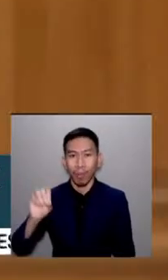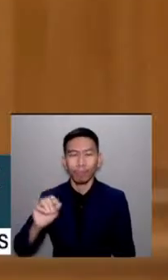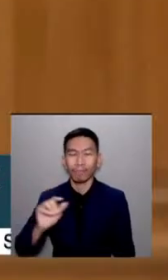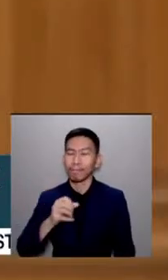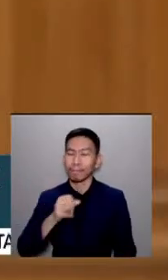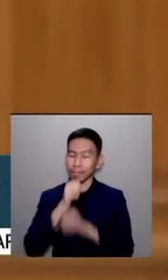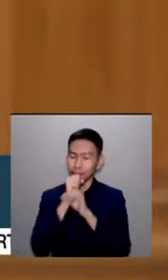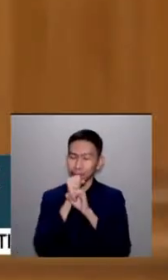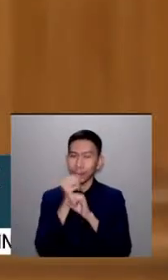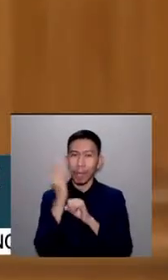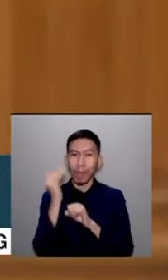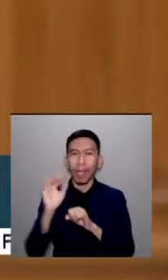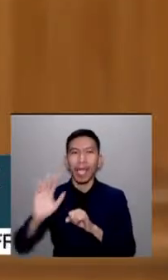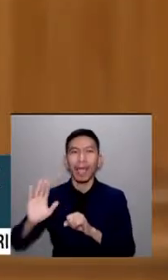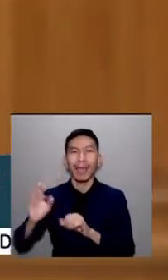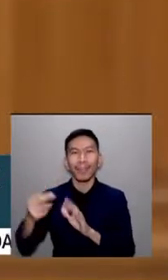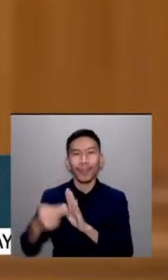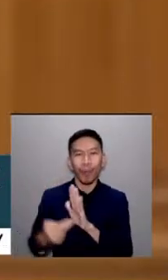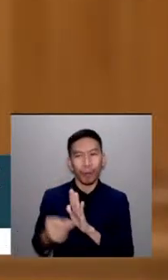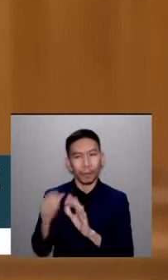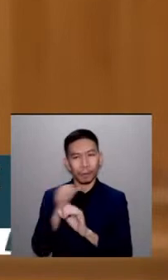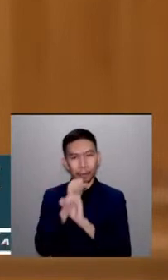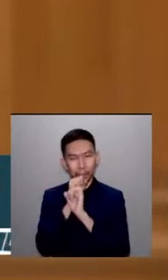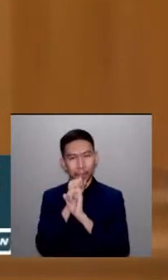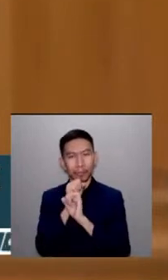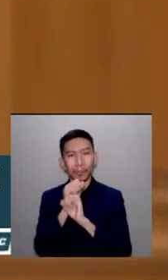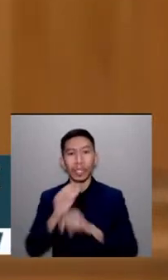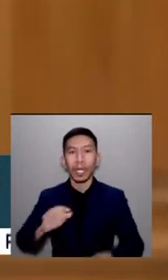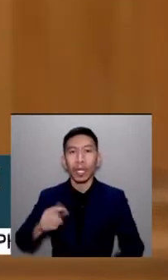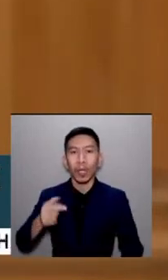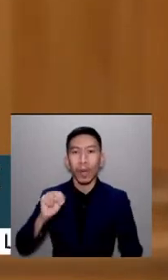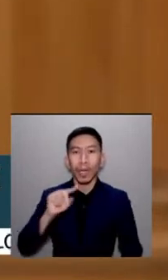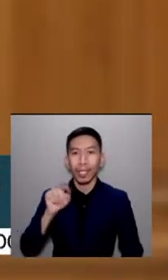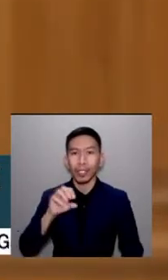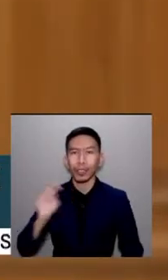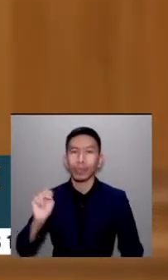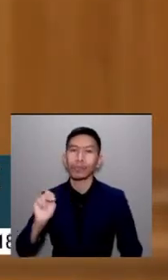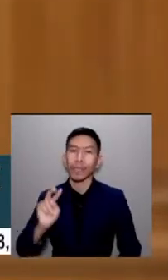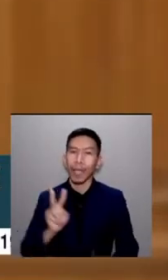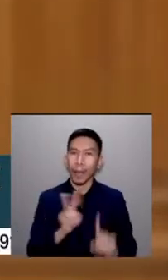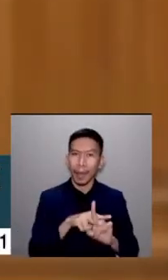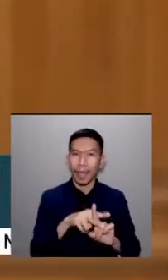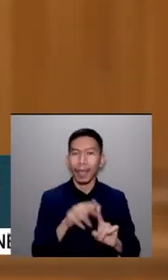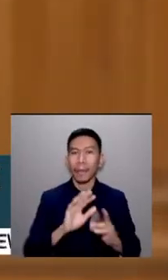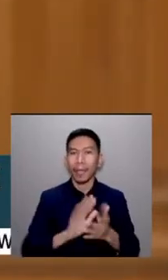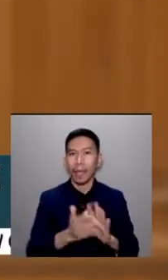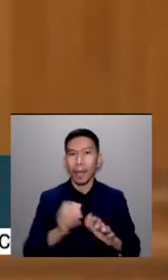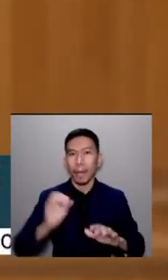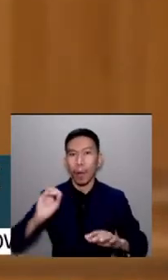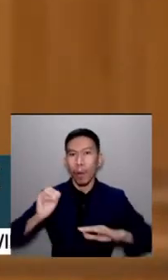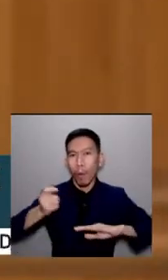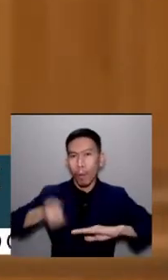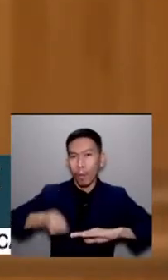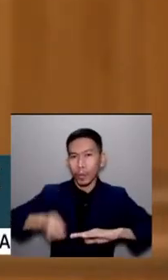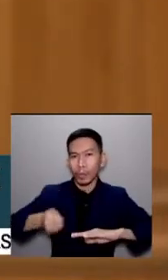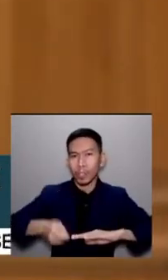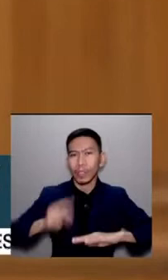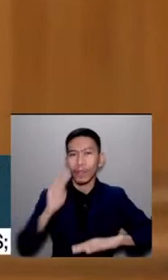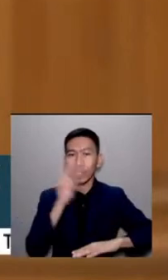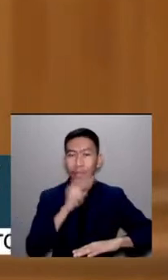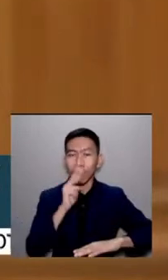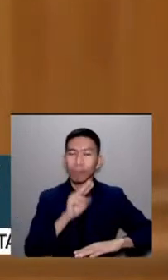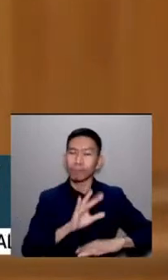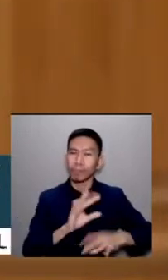rule. Guanzon, who is applying for deputy ombudsman for the Visayas, stresses it is in the best interest of all